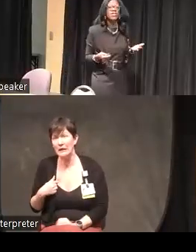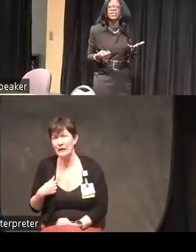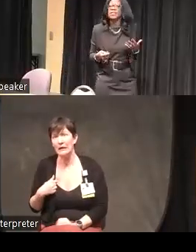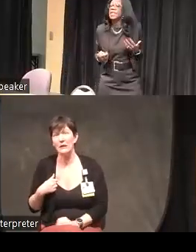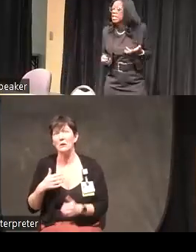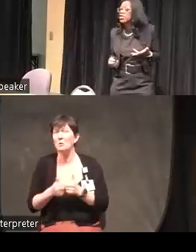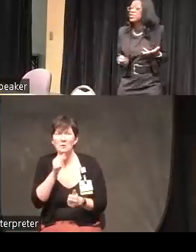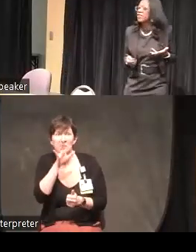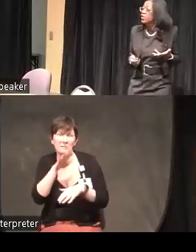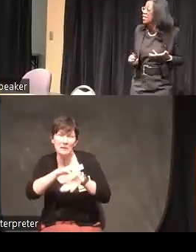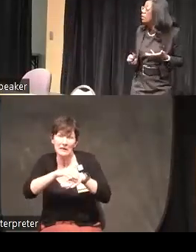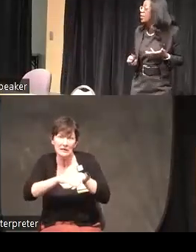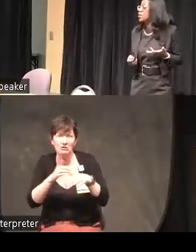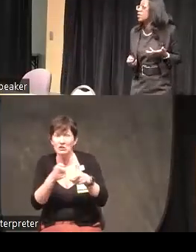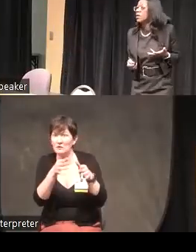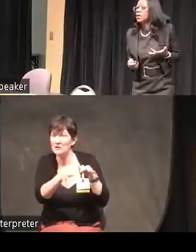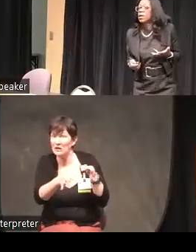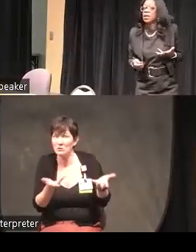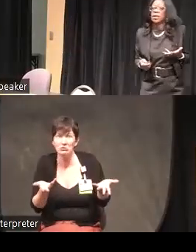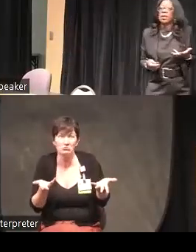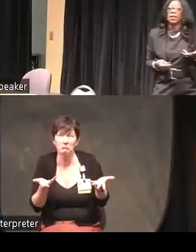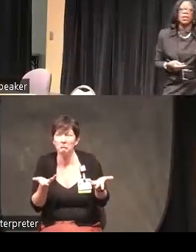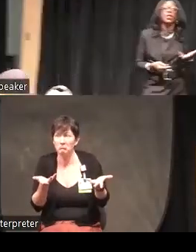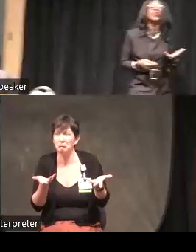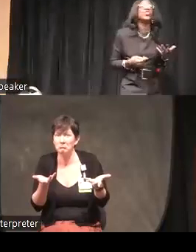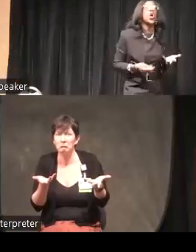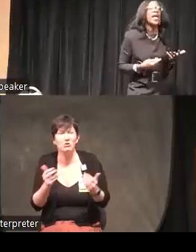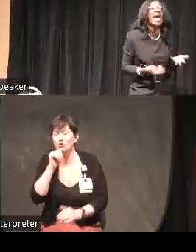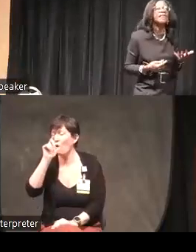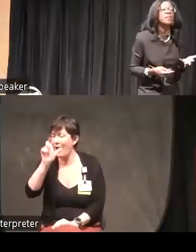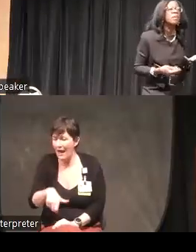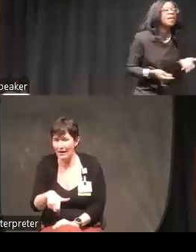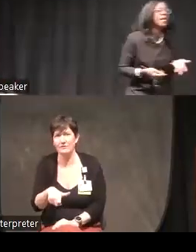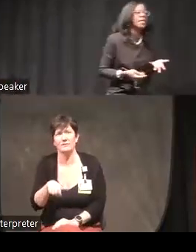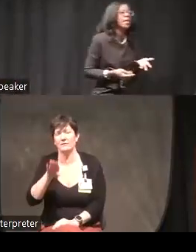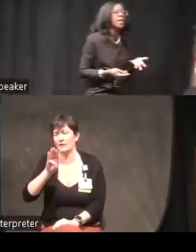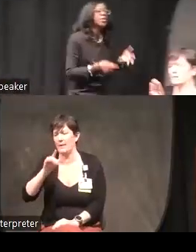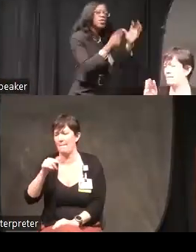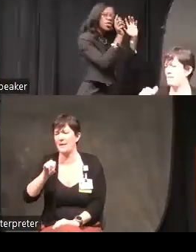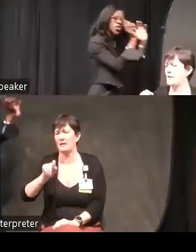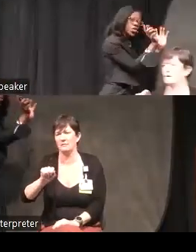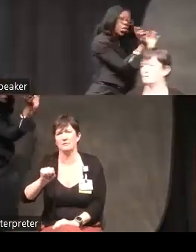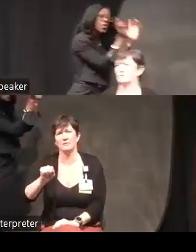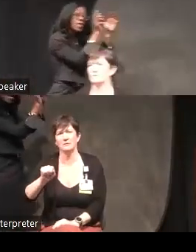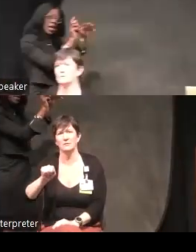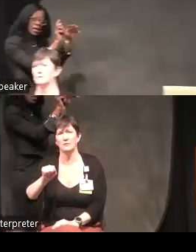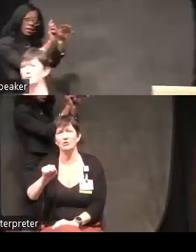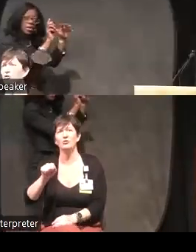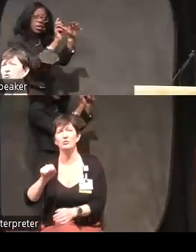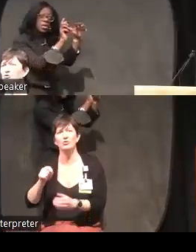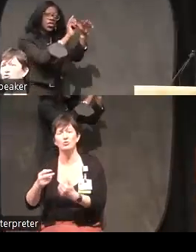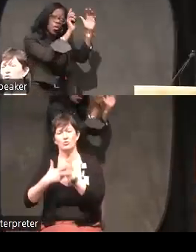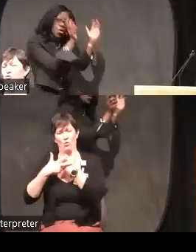who mostly speak English as their first language. You don't have to be a bigot in order to store the